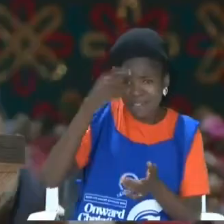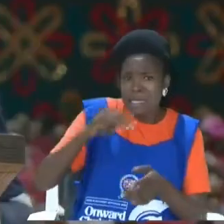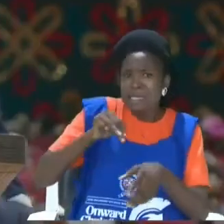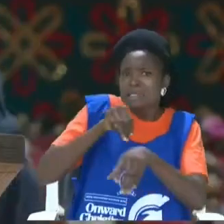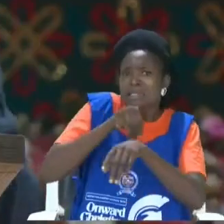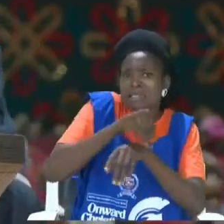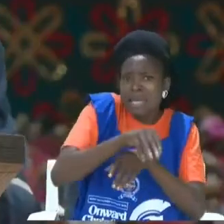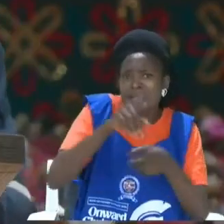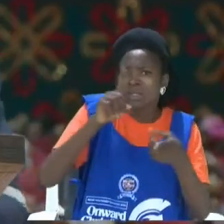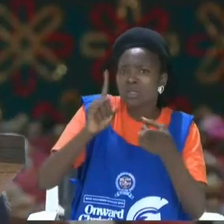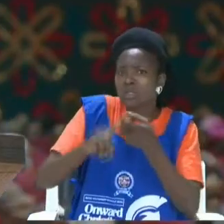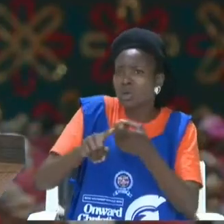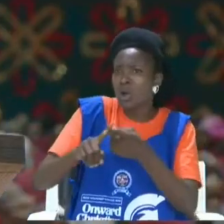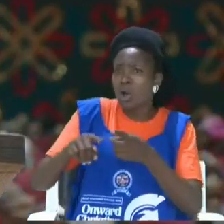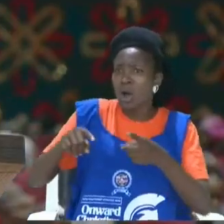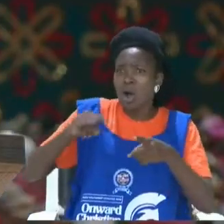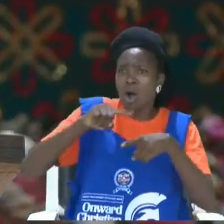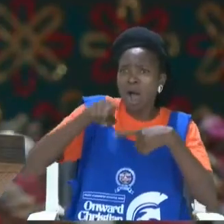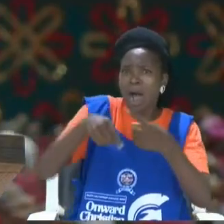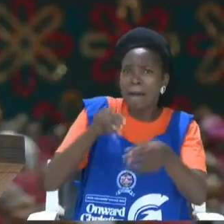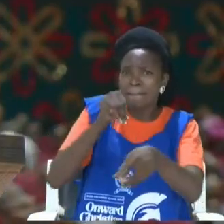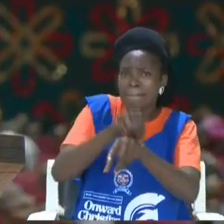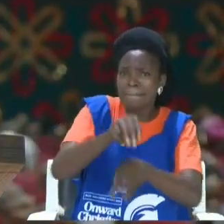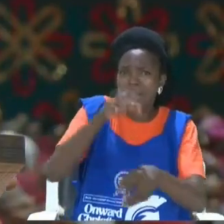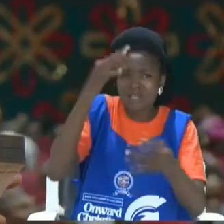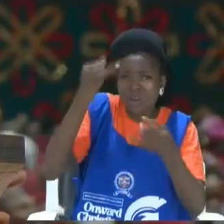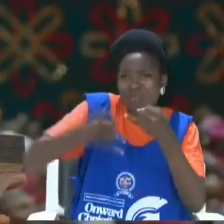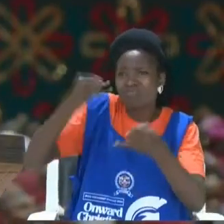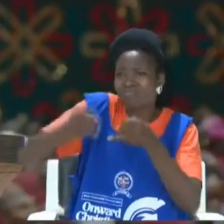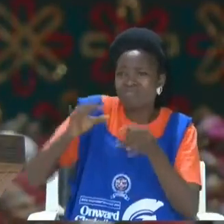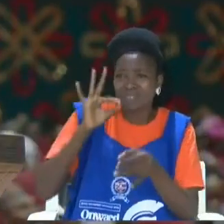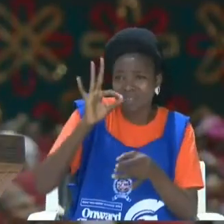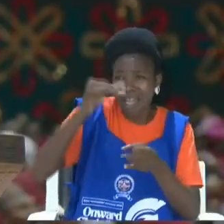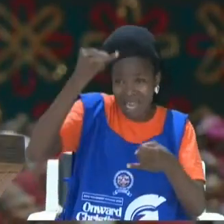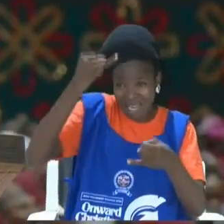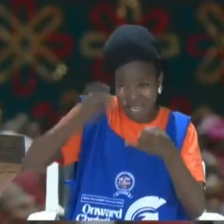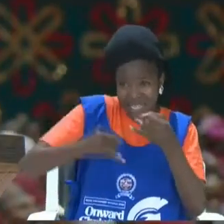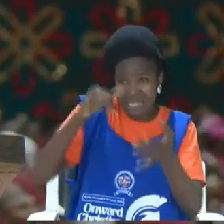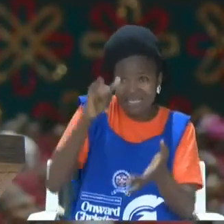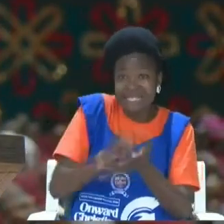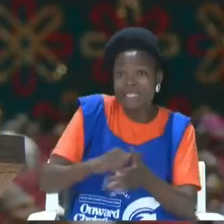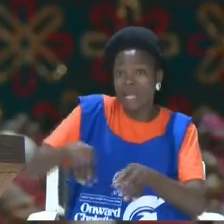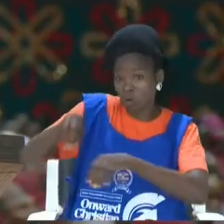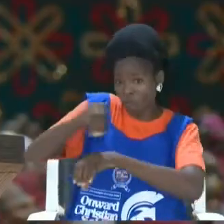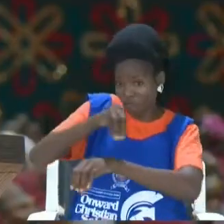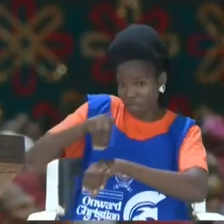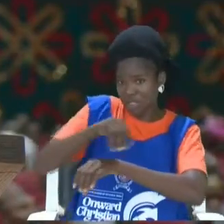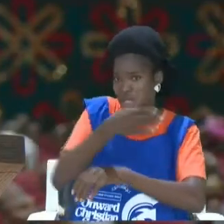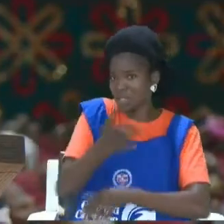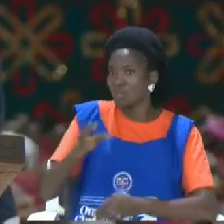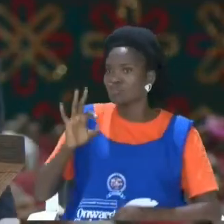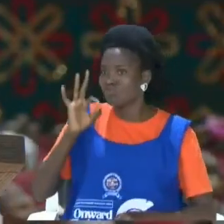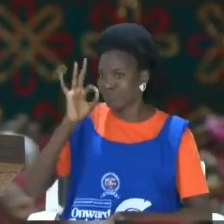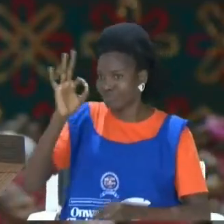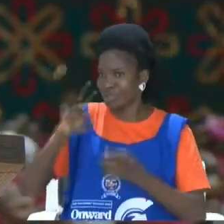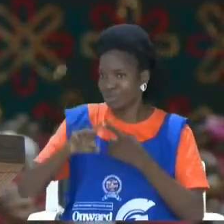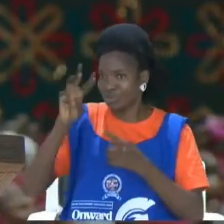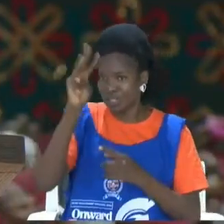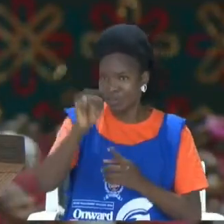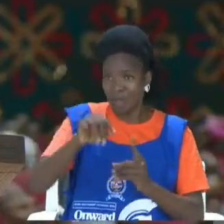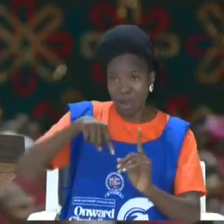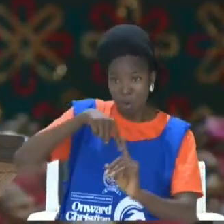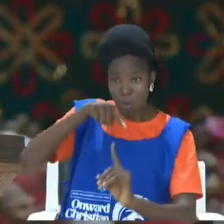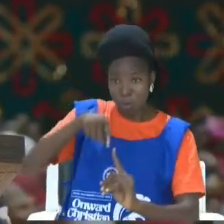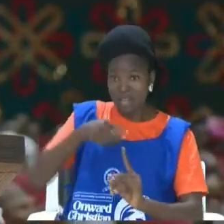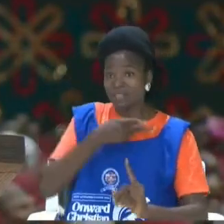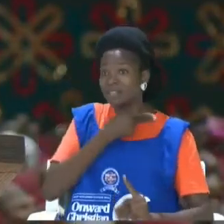to go and administer the last sacrament, that was an official thing to them. When the priest